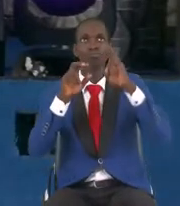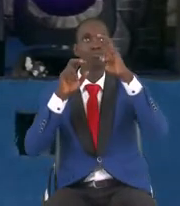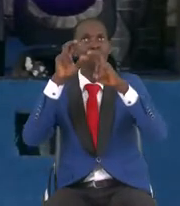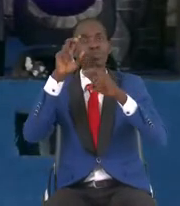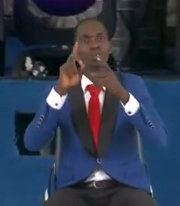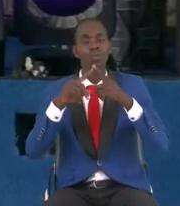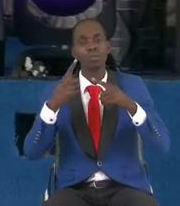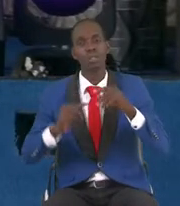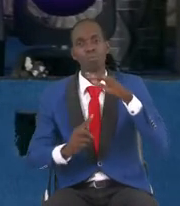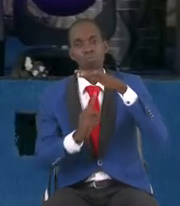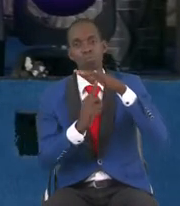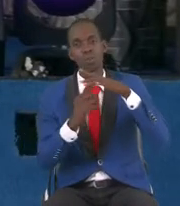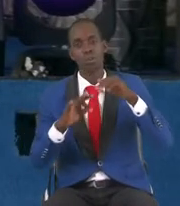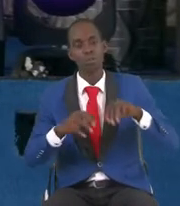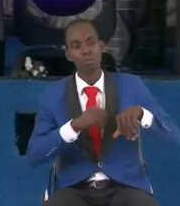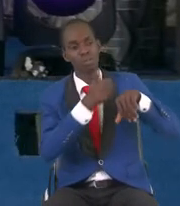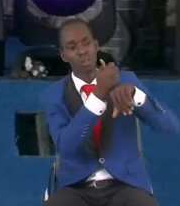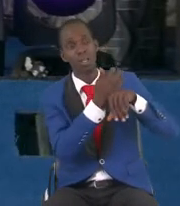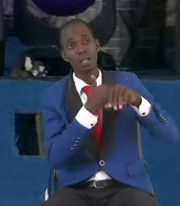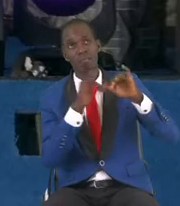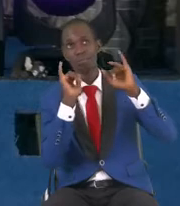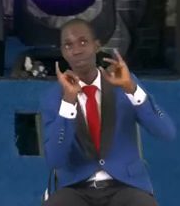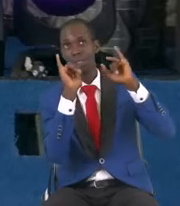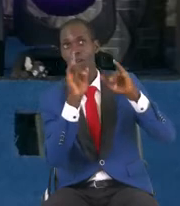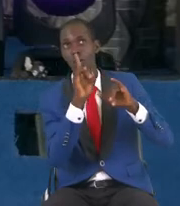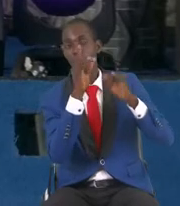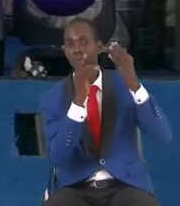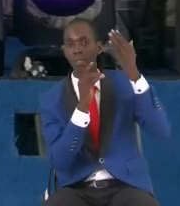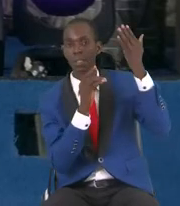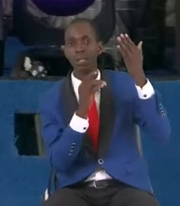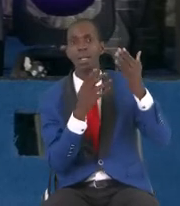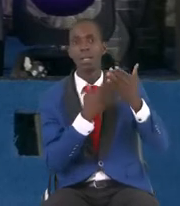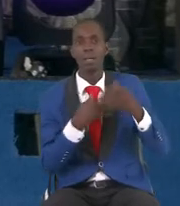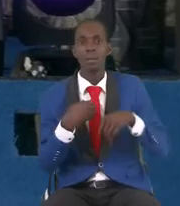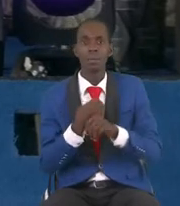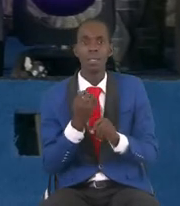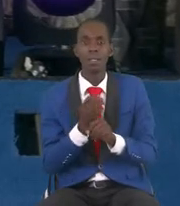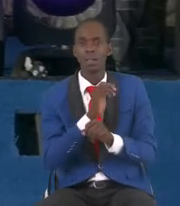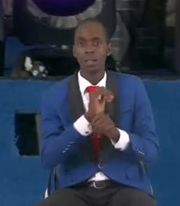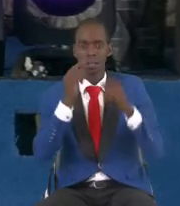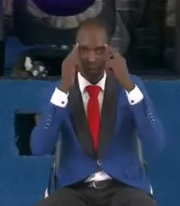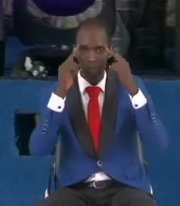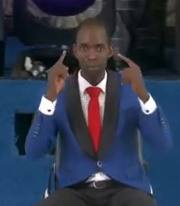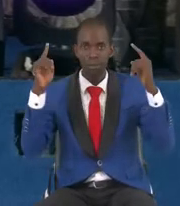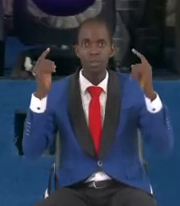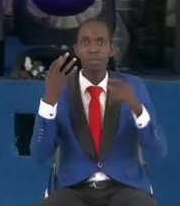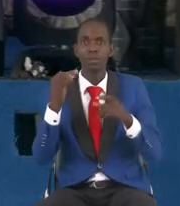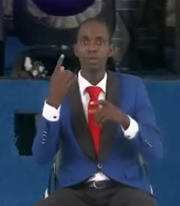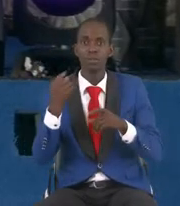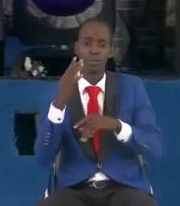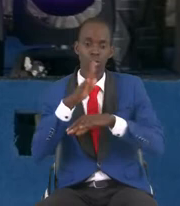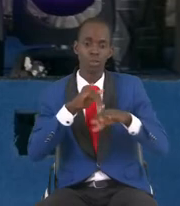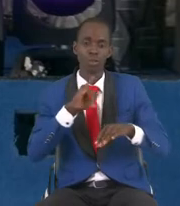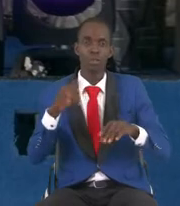mountain and stay there and make a success of the calling the Lord has